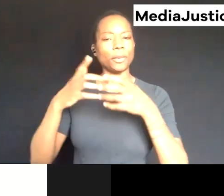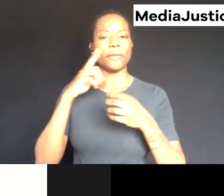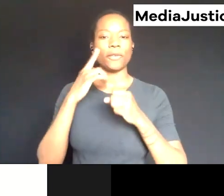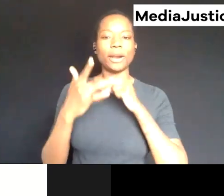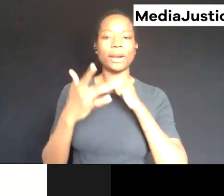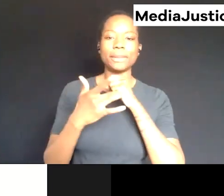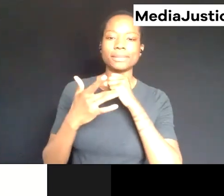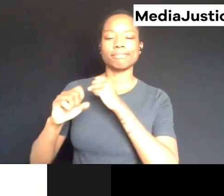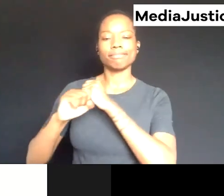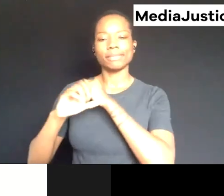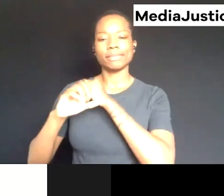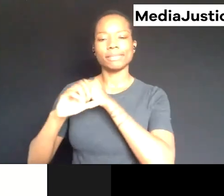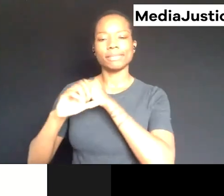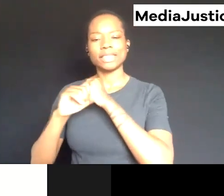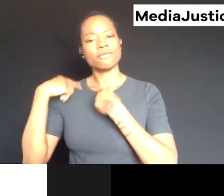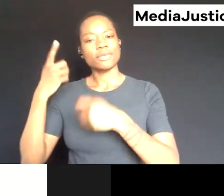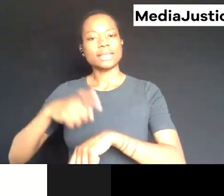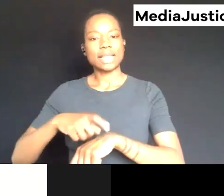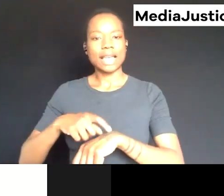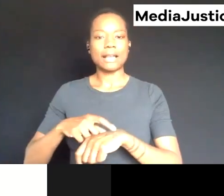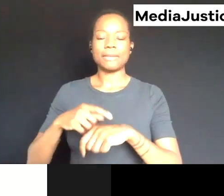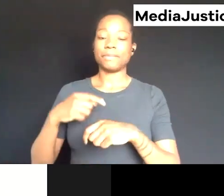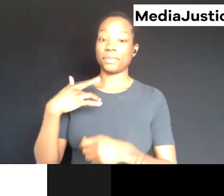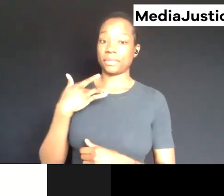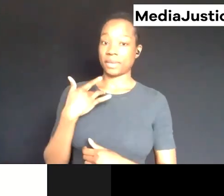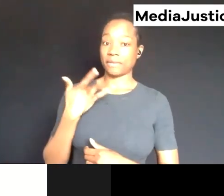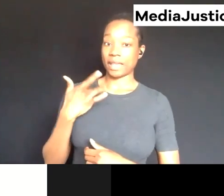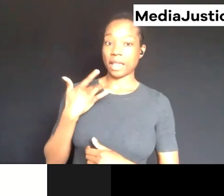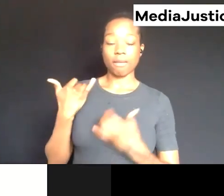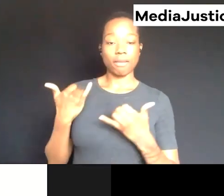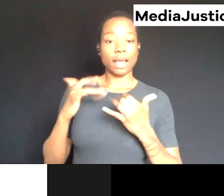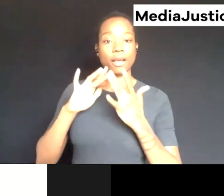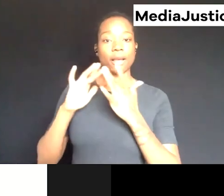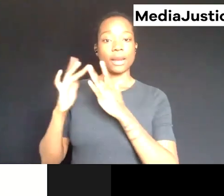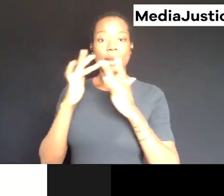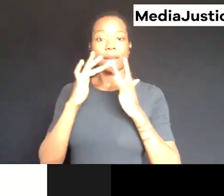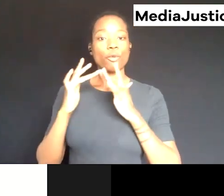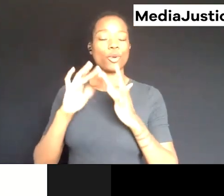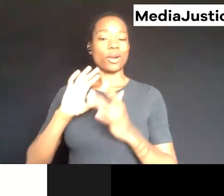are a wonderful reflection of kind of those dreams coming to reality.